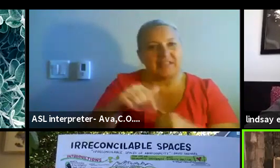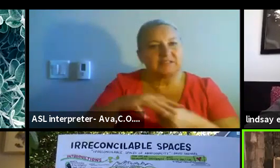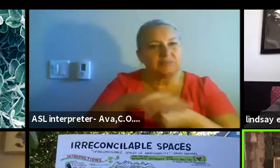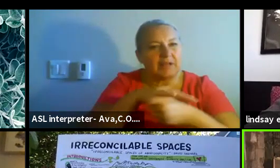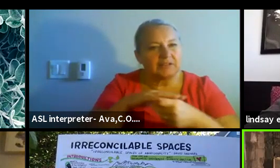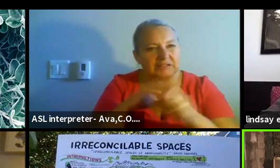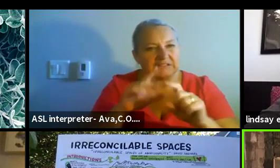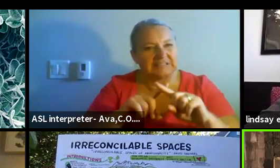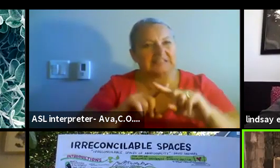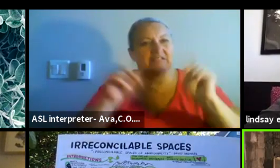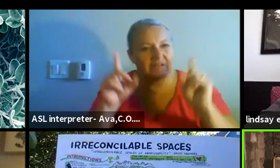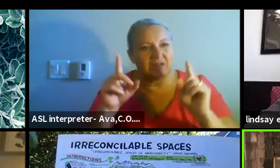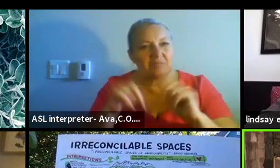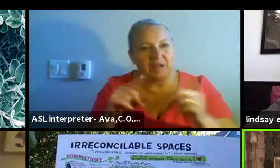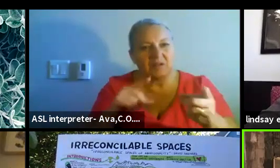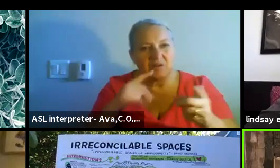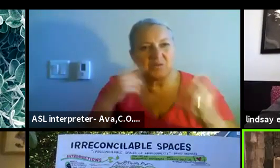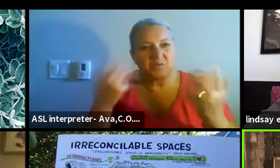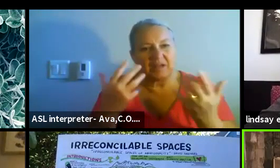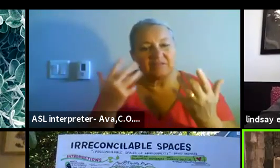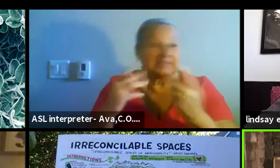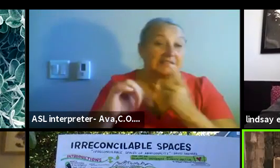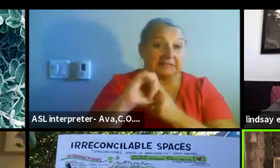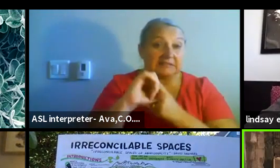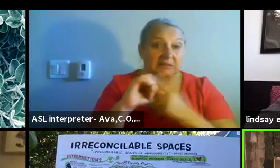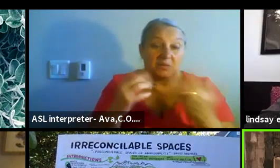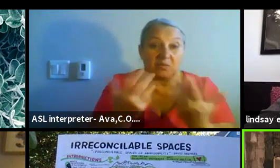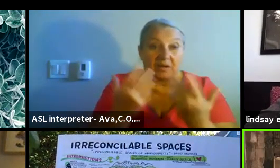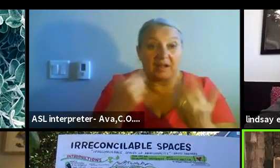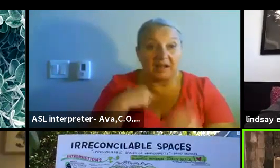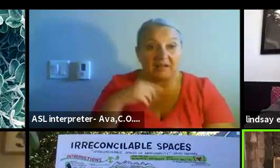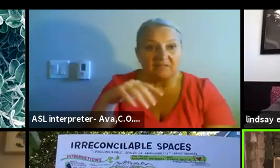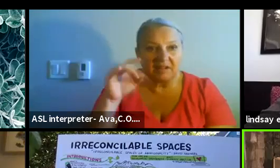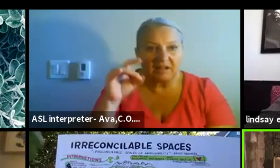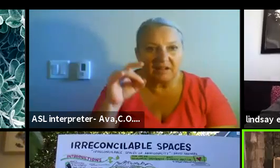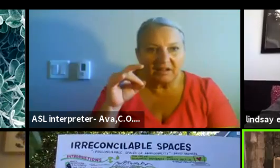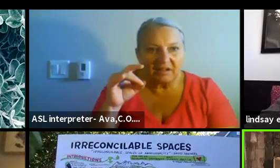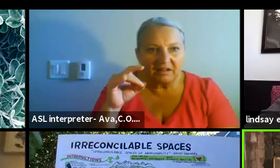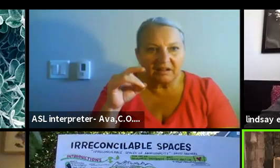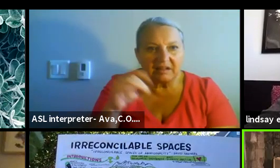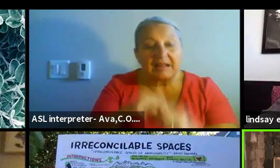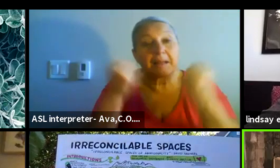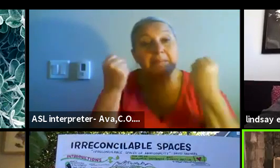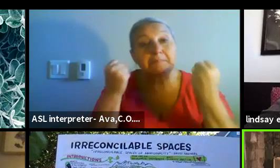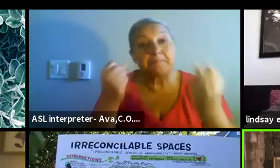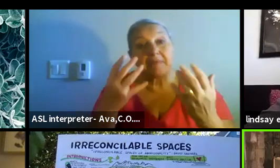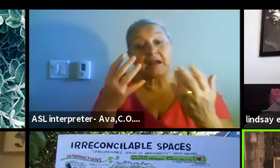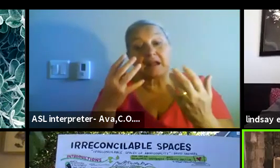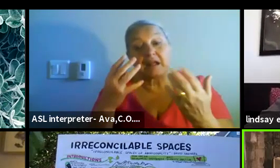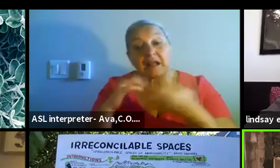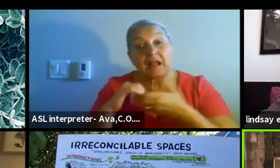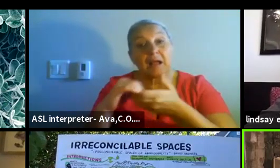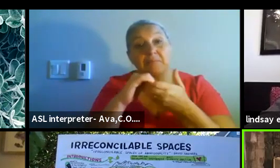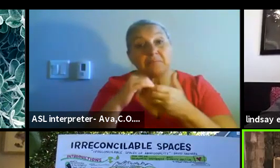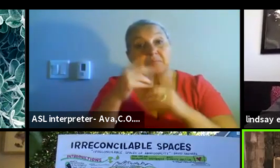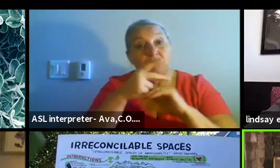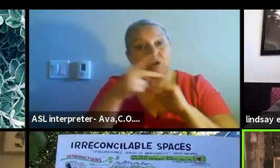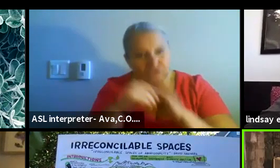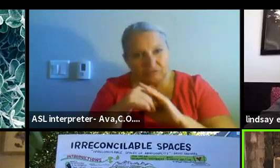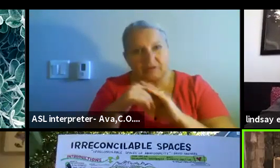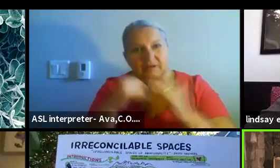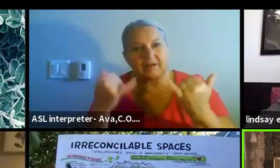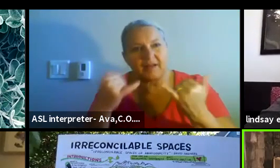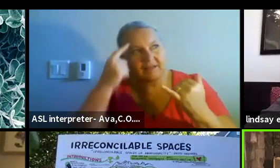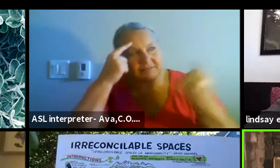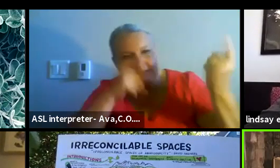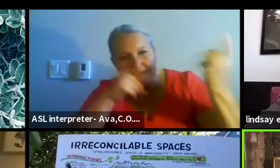what stands out to me, what I'm finding, is that in a growing number of collaborative projects, a dance of